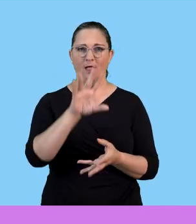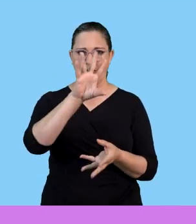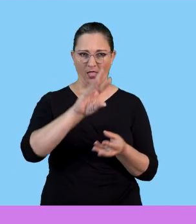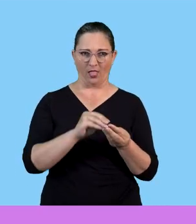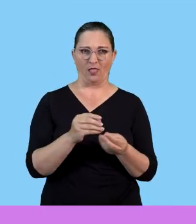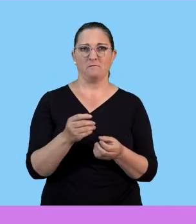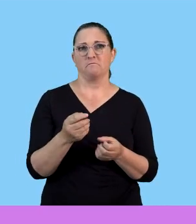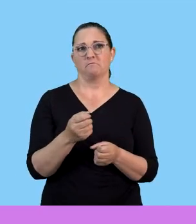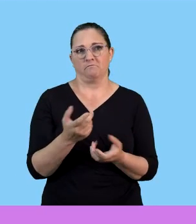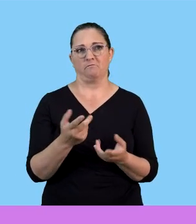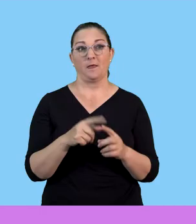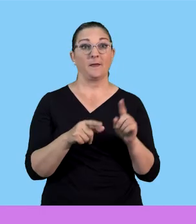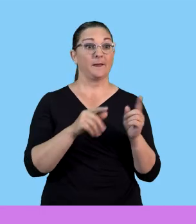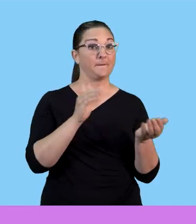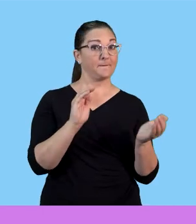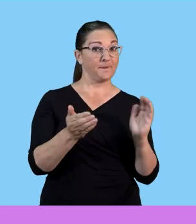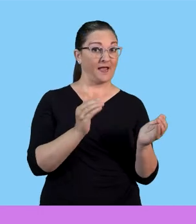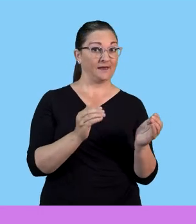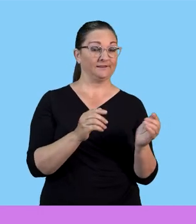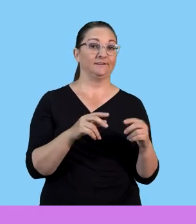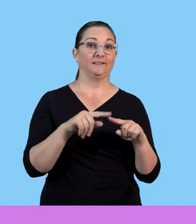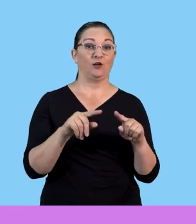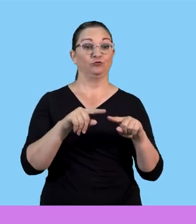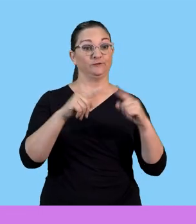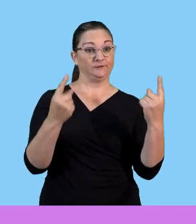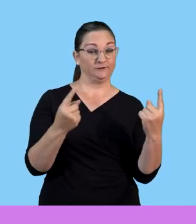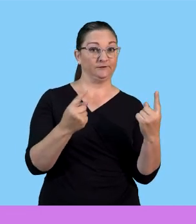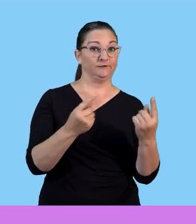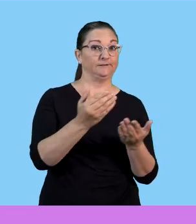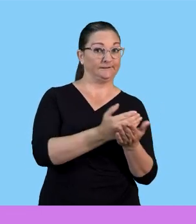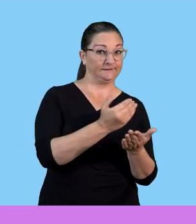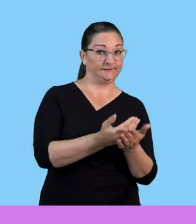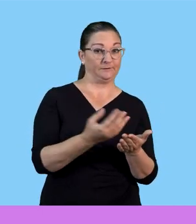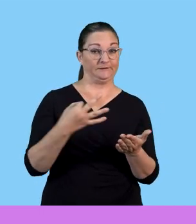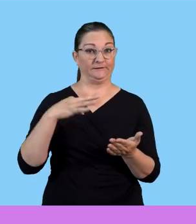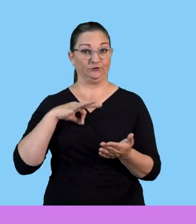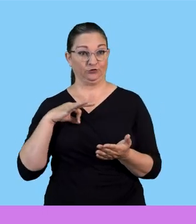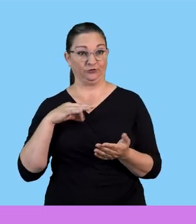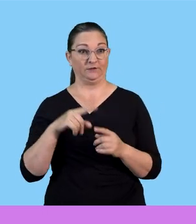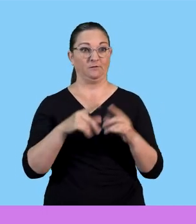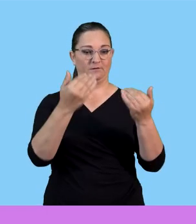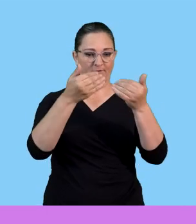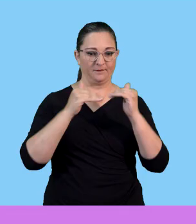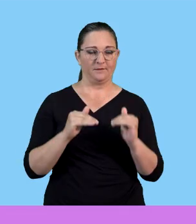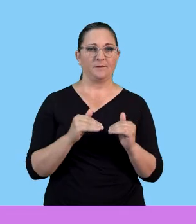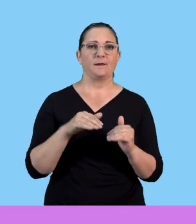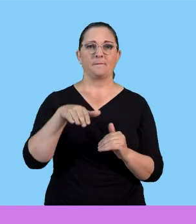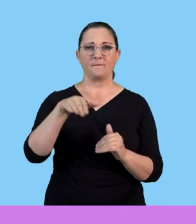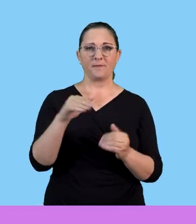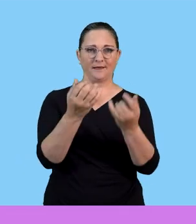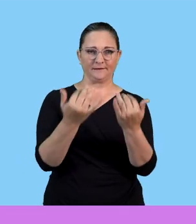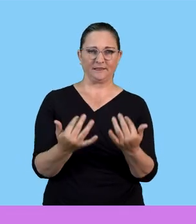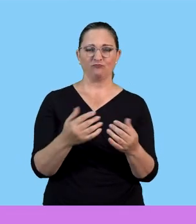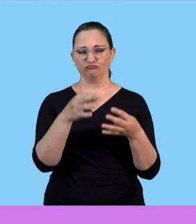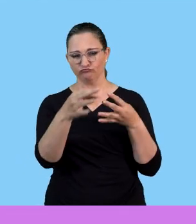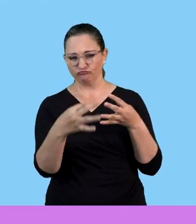have been made. Balance, it is the difference between debits and credits. A bank statement, the details of